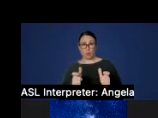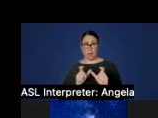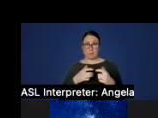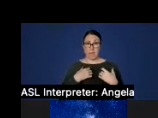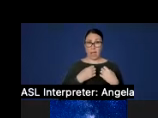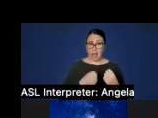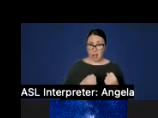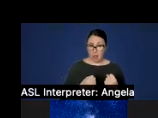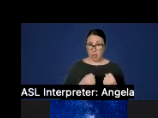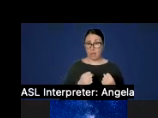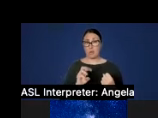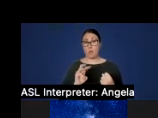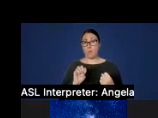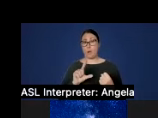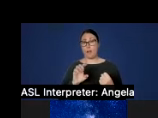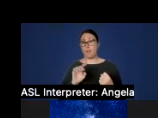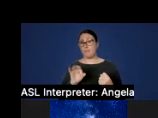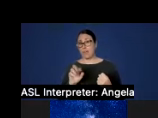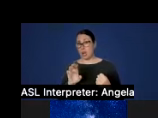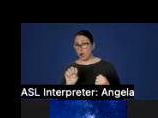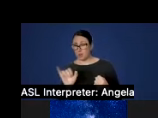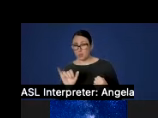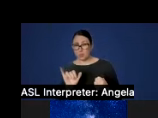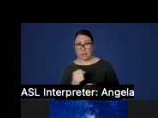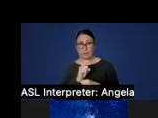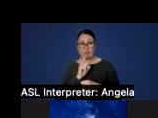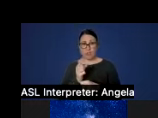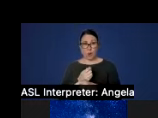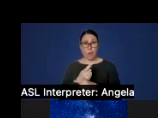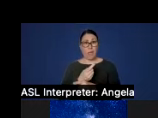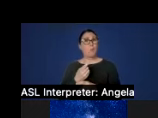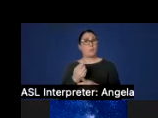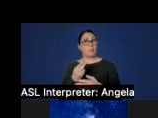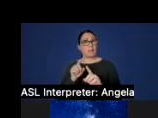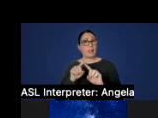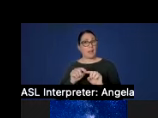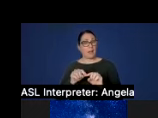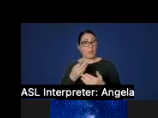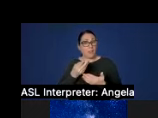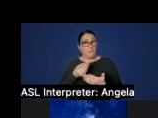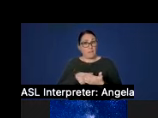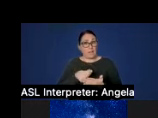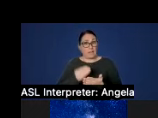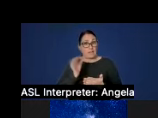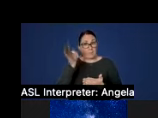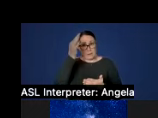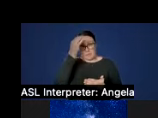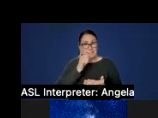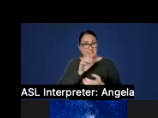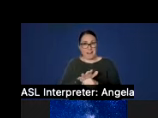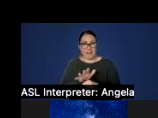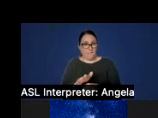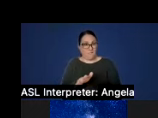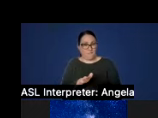being. So we rely on the federal government a lot for law enforcement funding, and it's not sufficient. As a result,